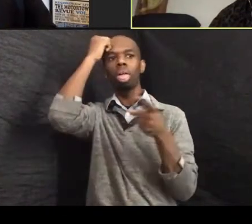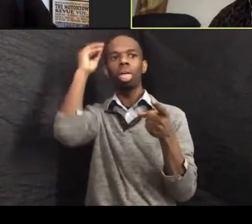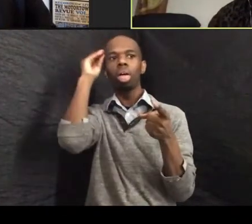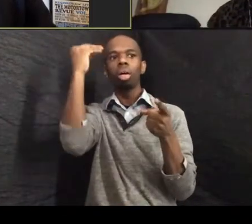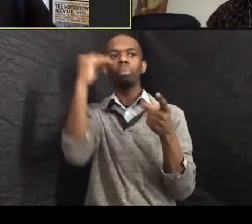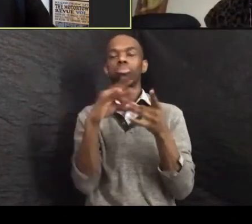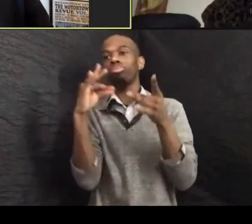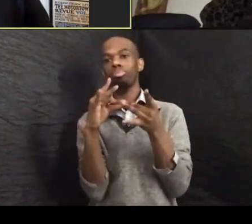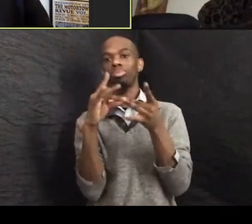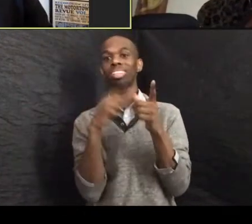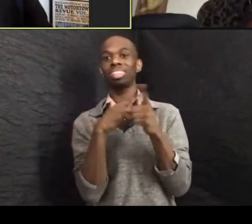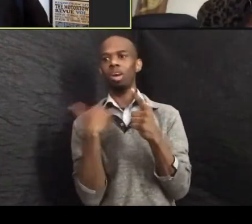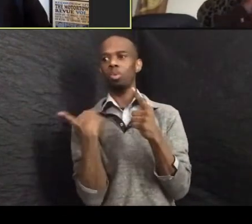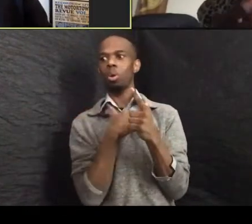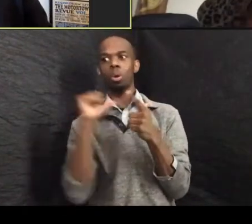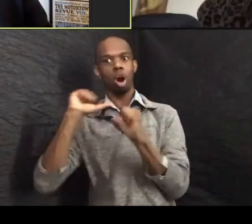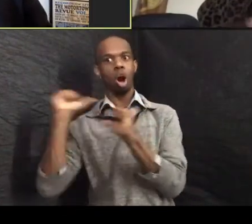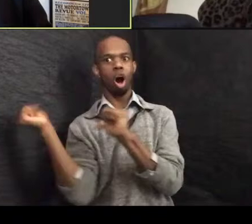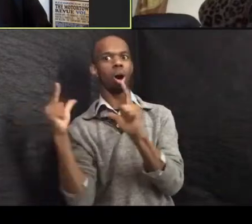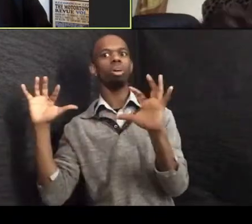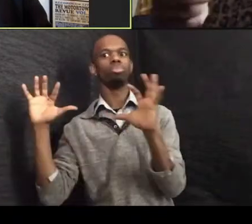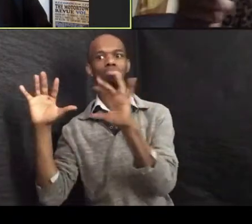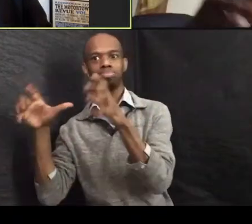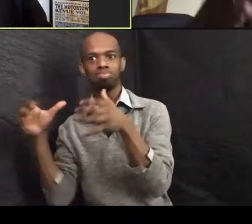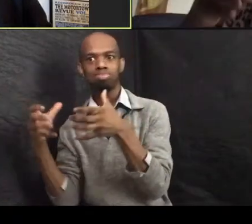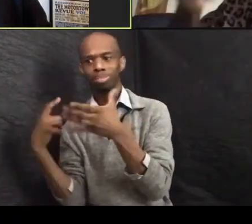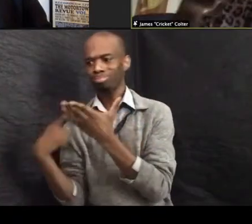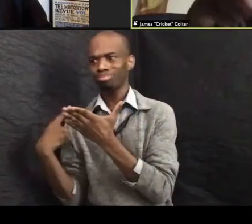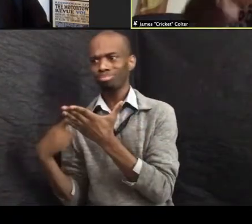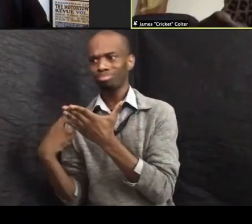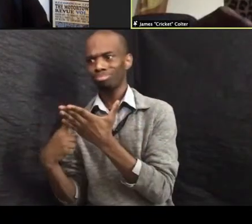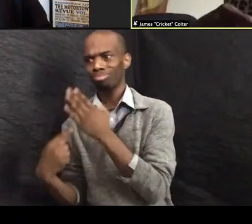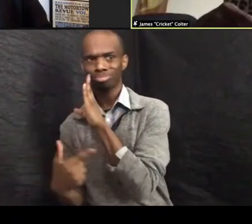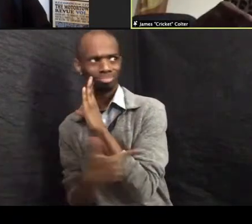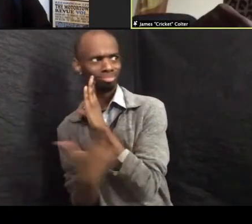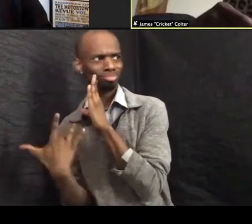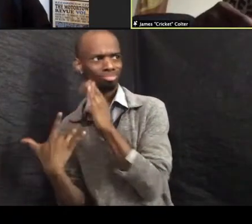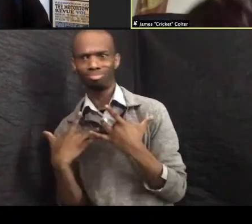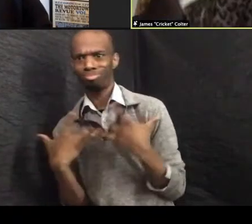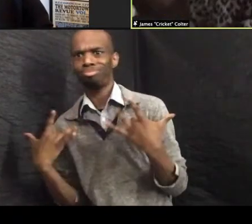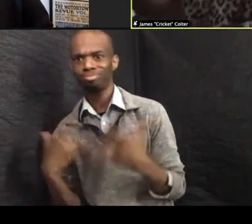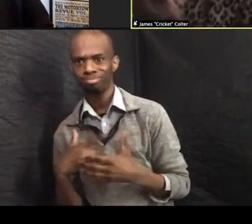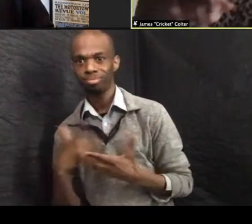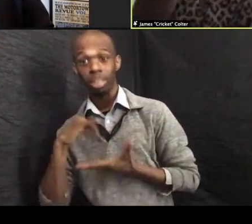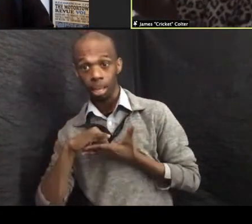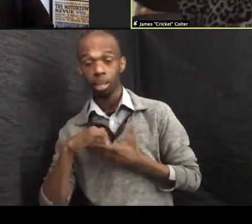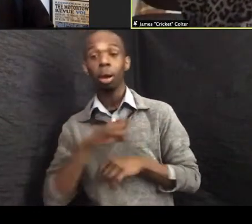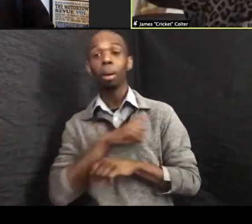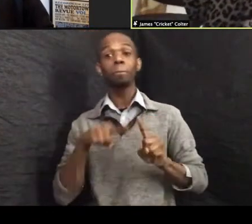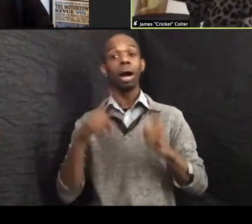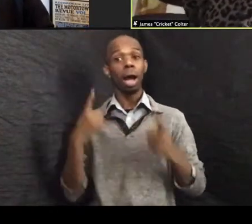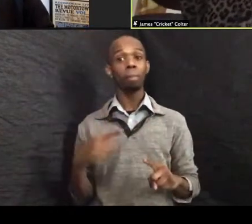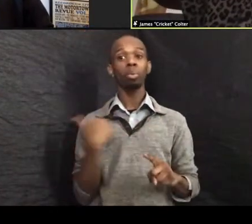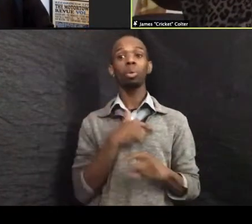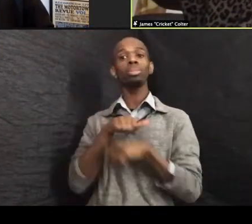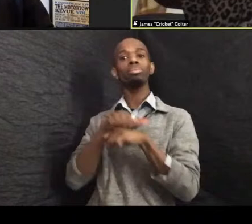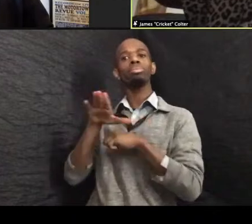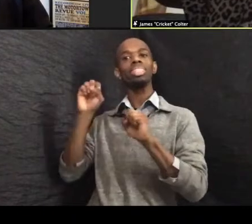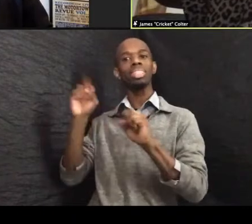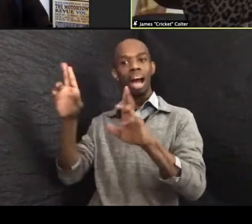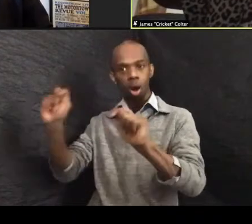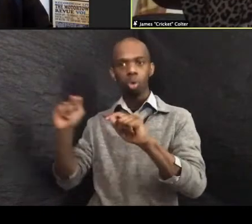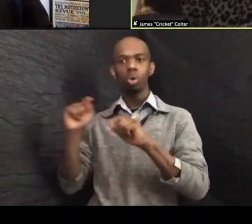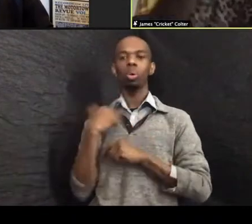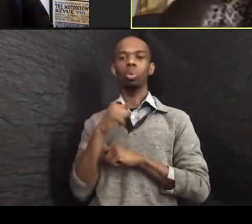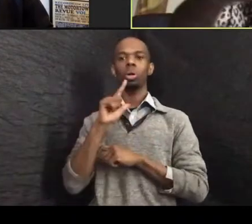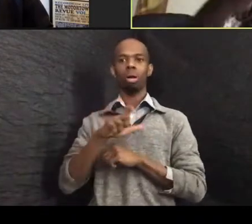Right. But we've individually, when we were sent out, we would have to do things on our own.